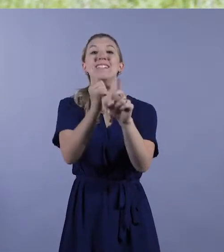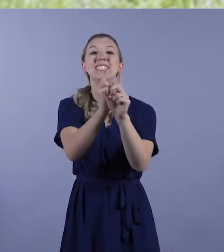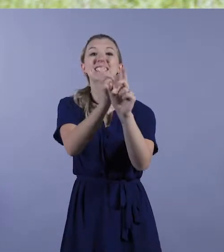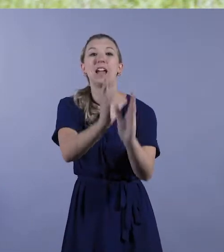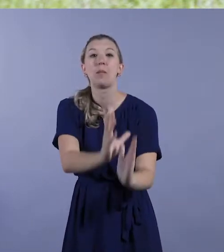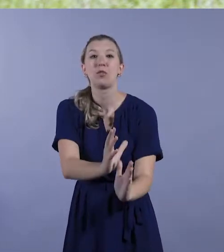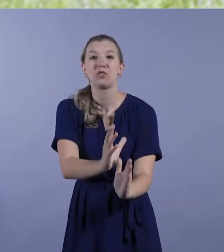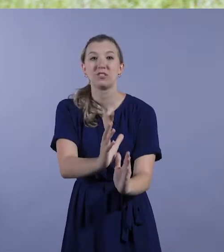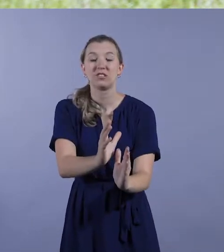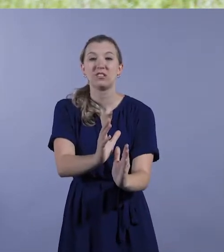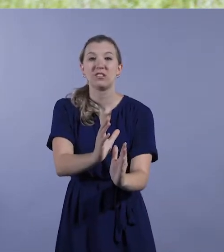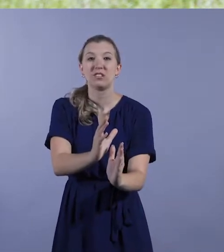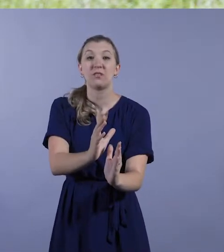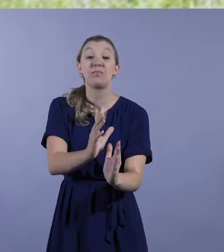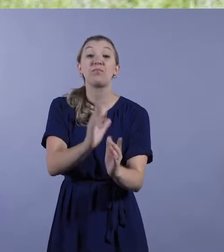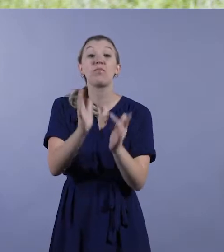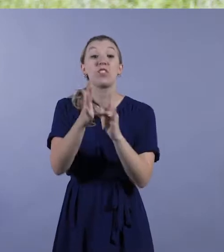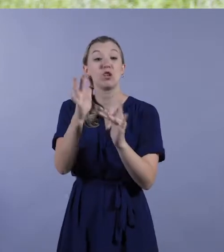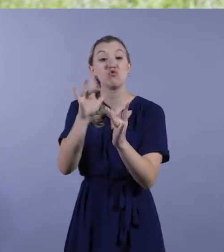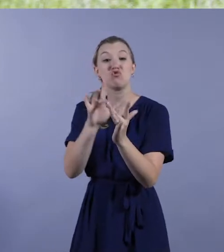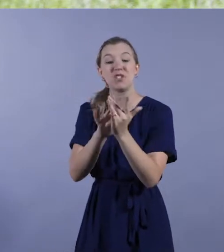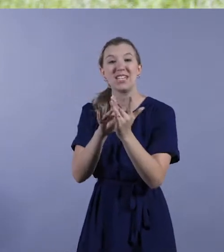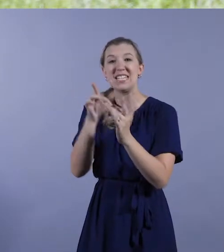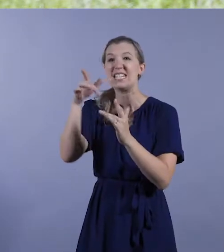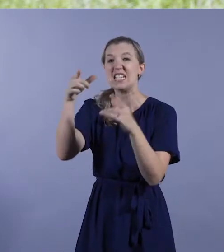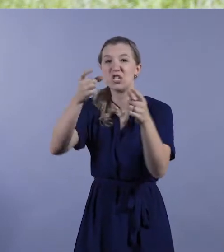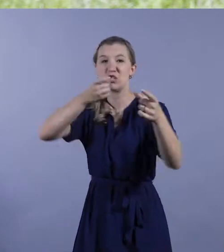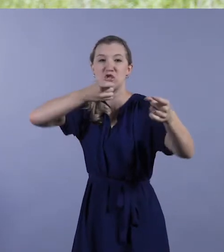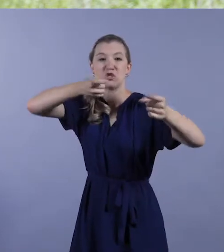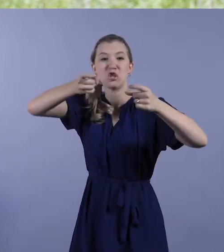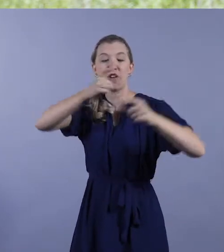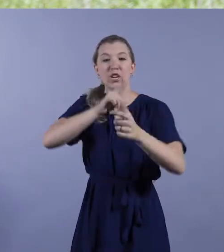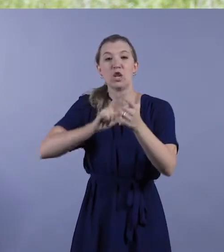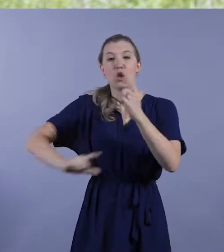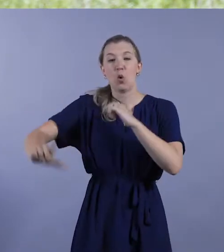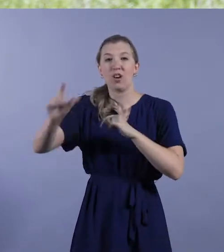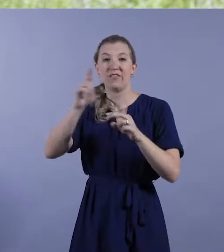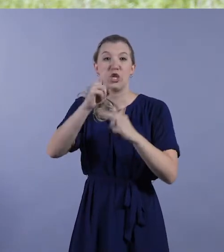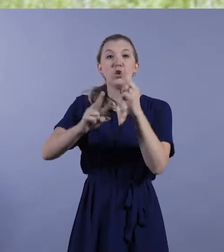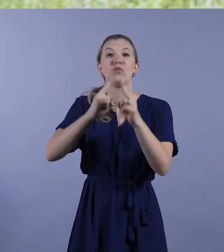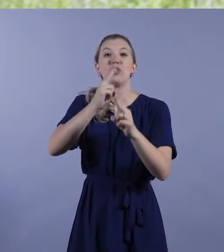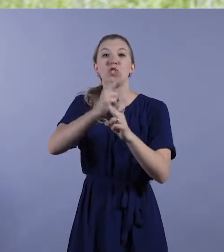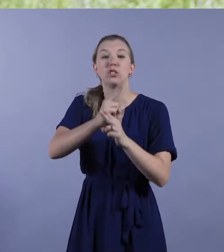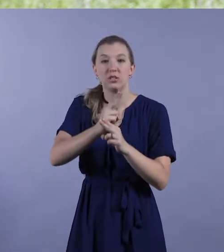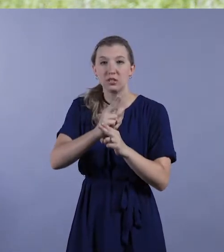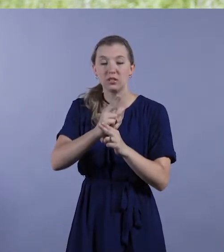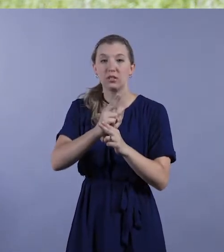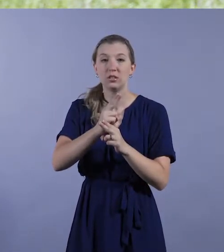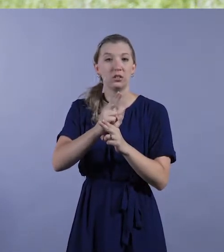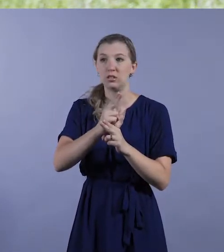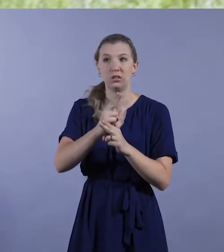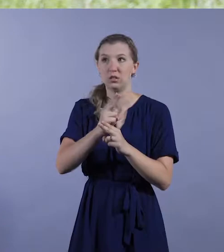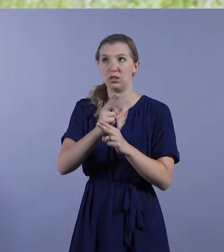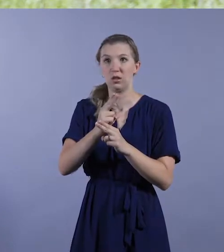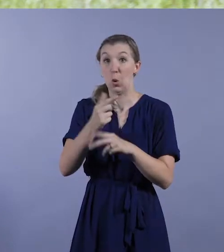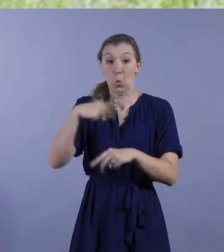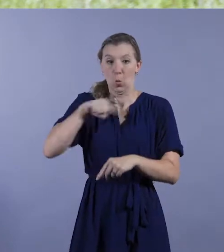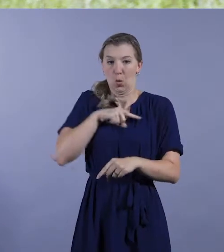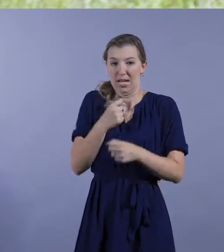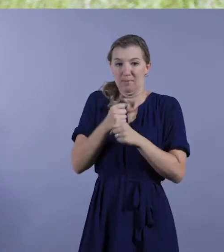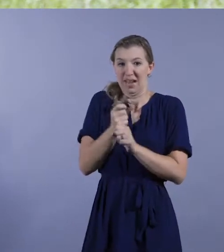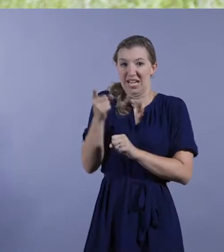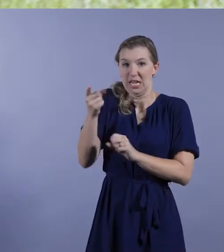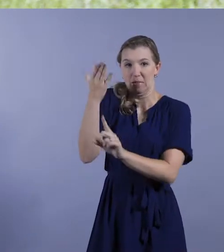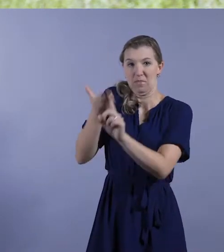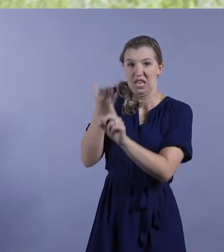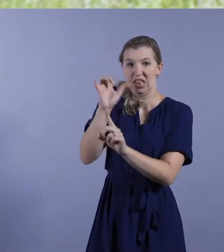disciples." Jesus is the sovereign Lord of the universe. We don't make him that.